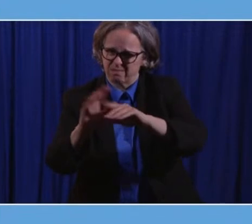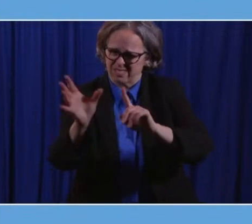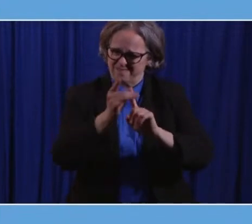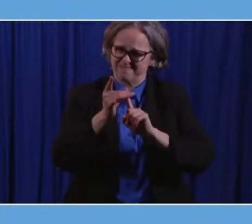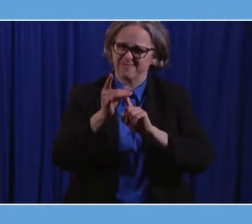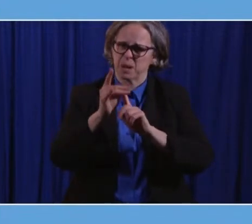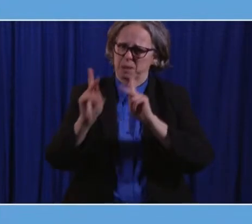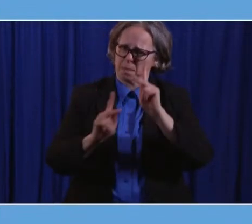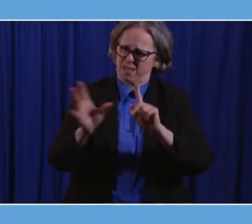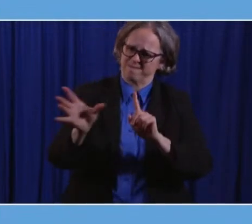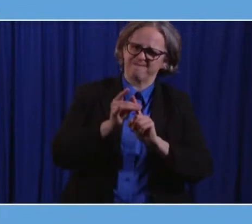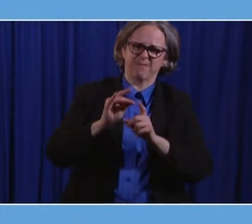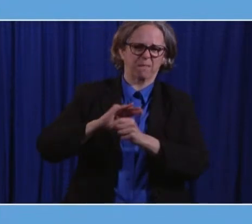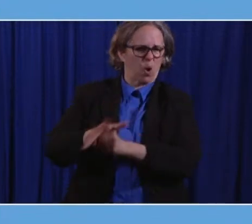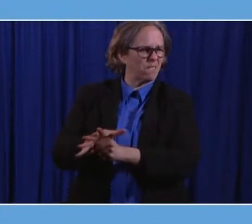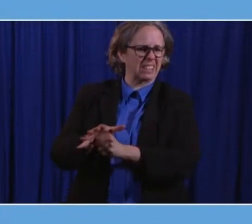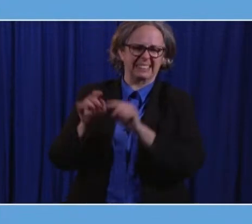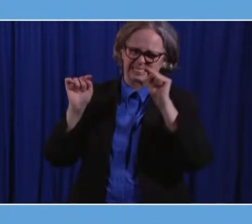cases,